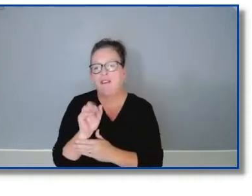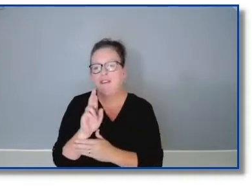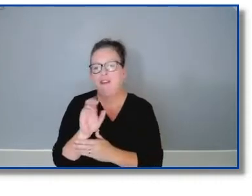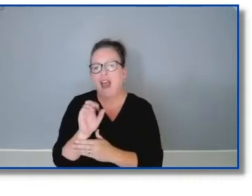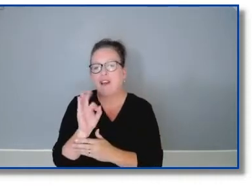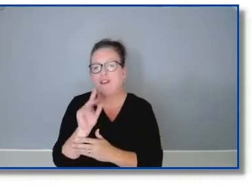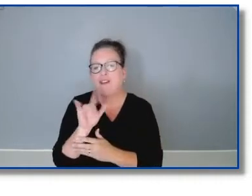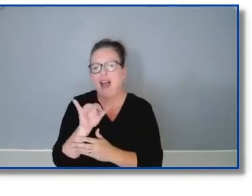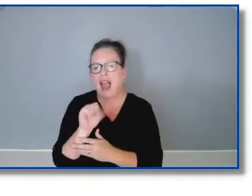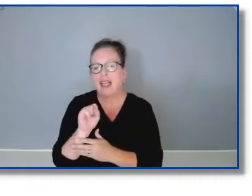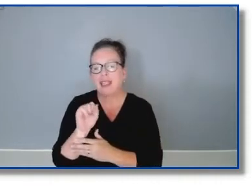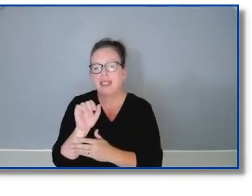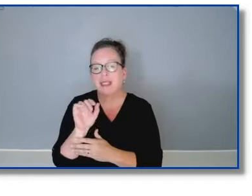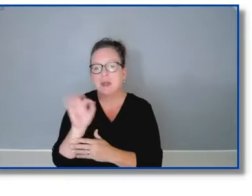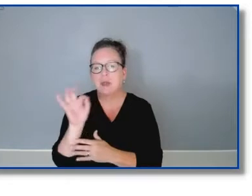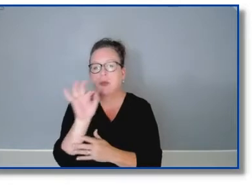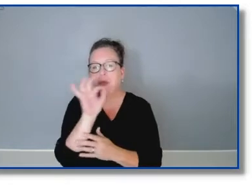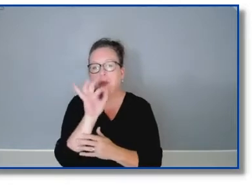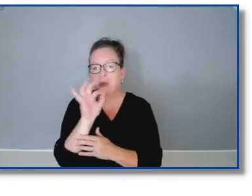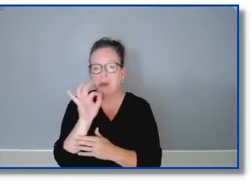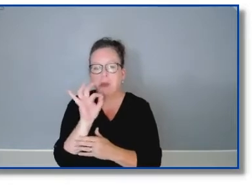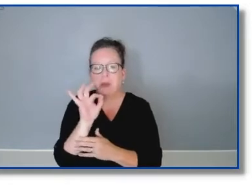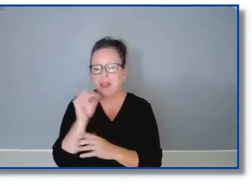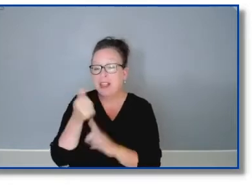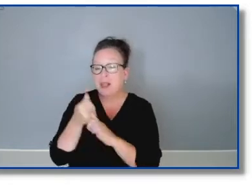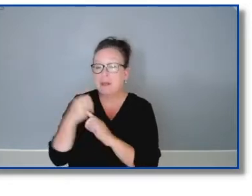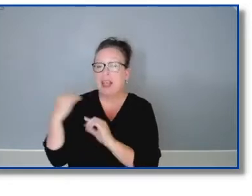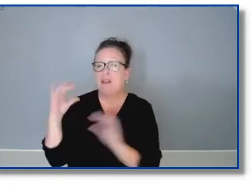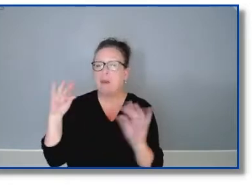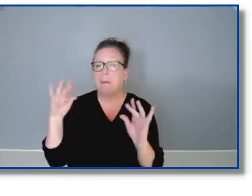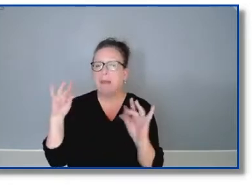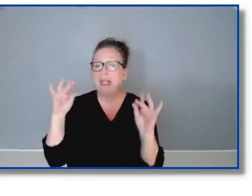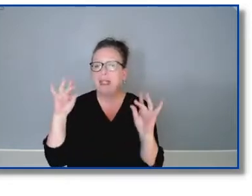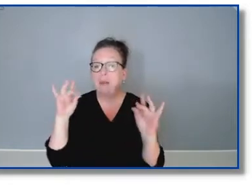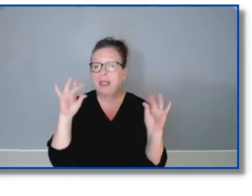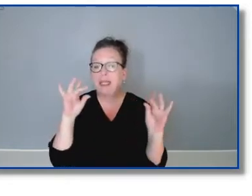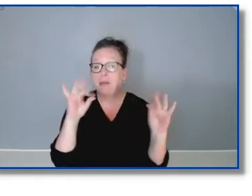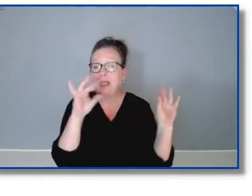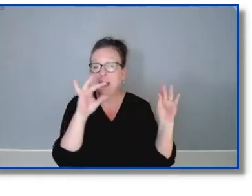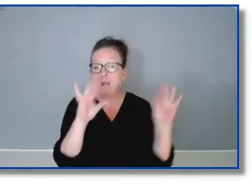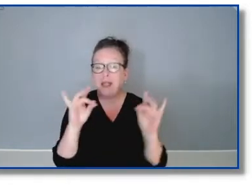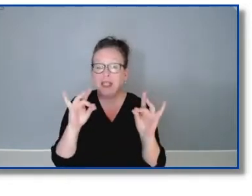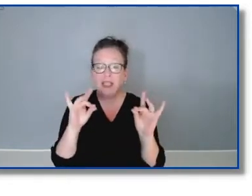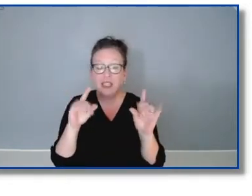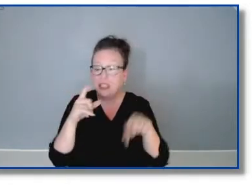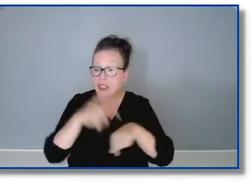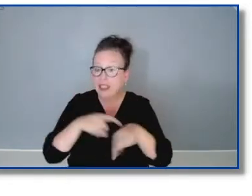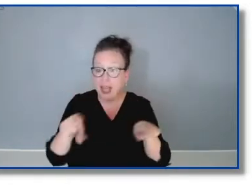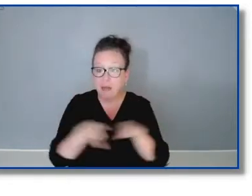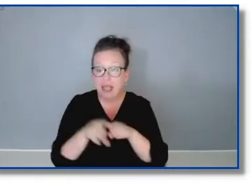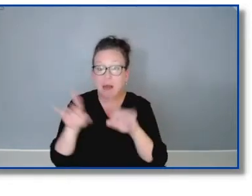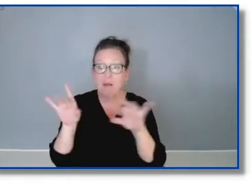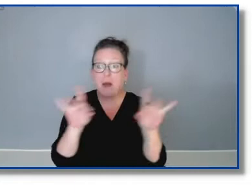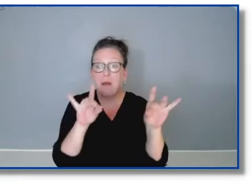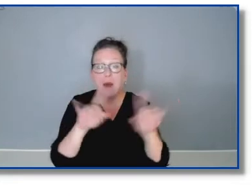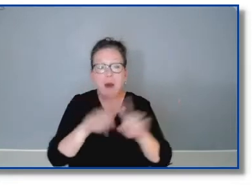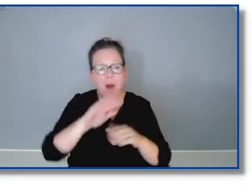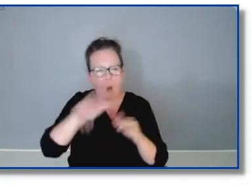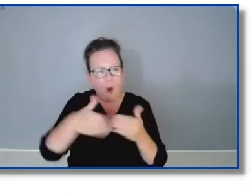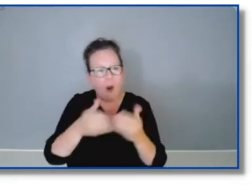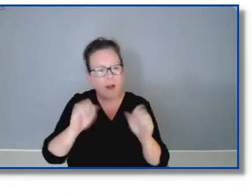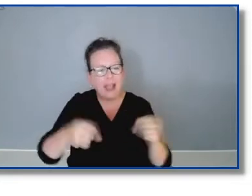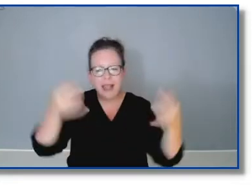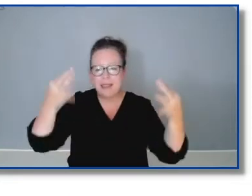of fireflies that blink in unison. So the male fireflies are capable of perfect synchronization.